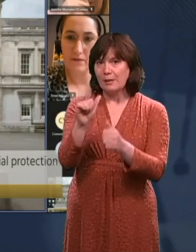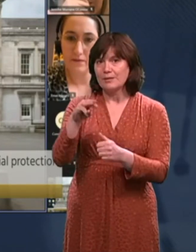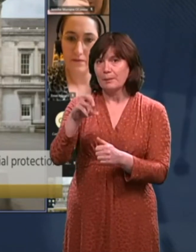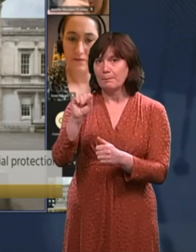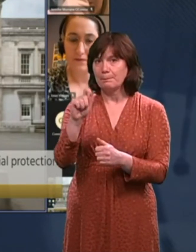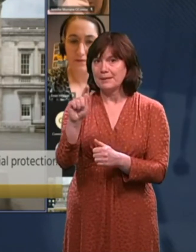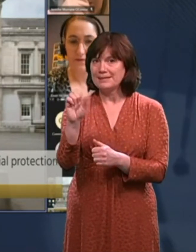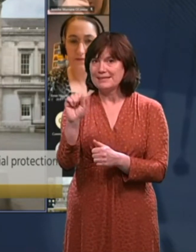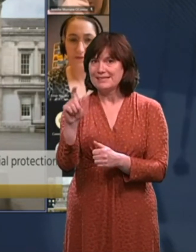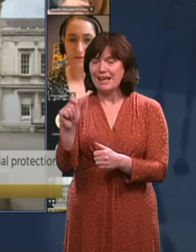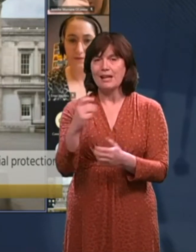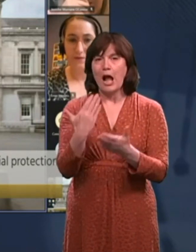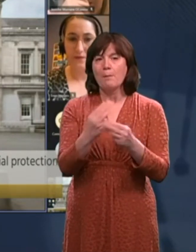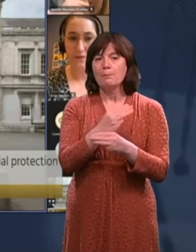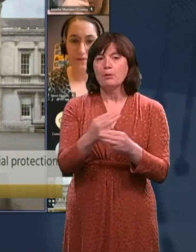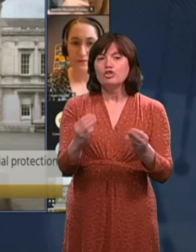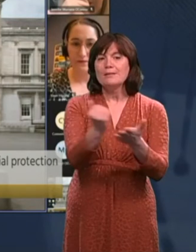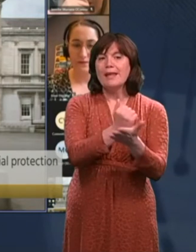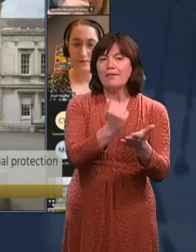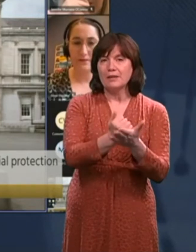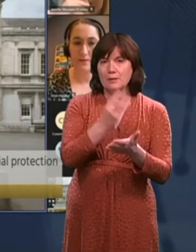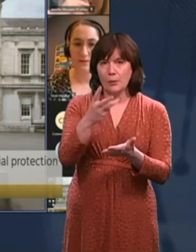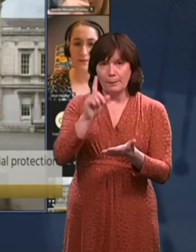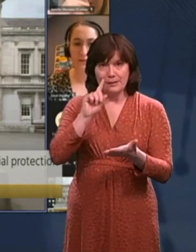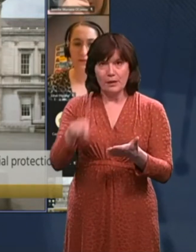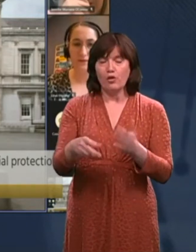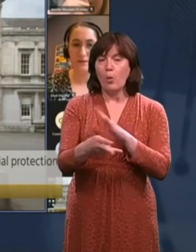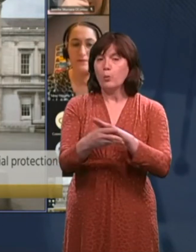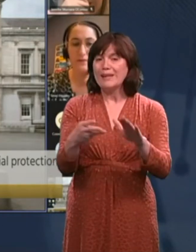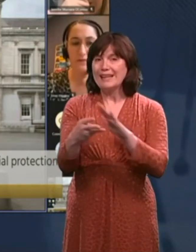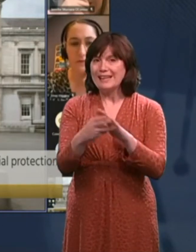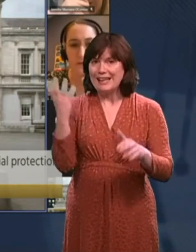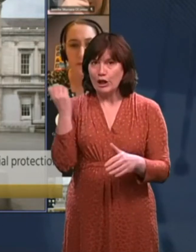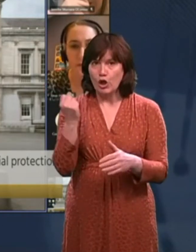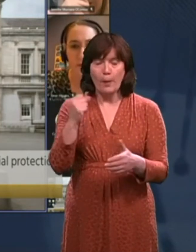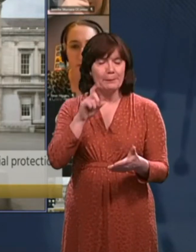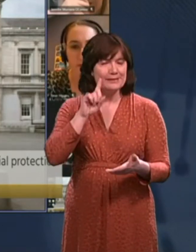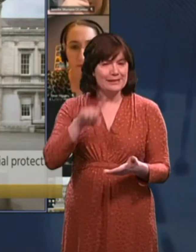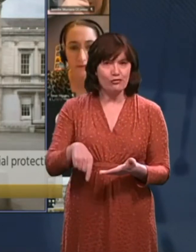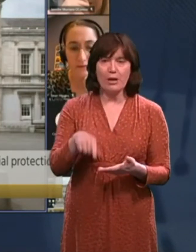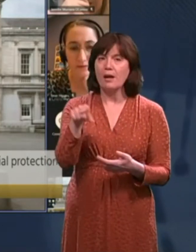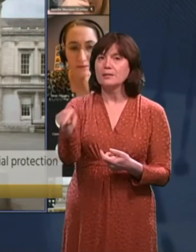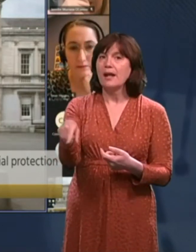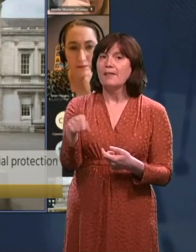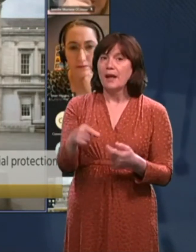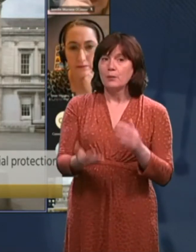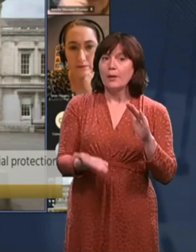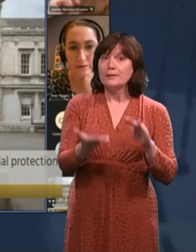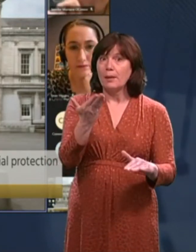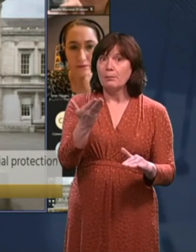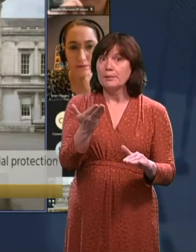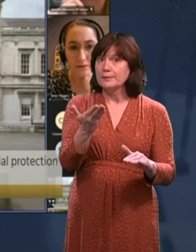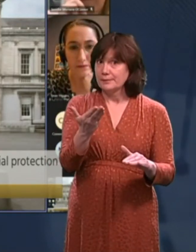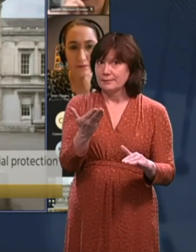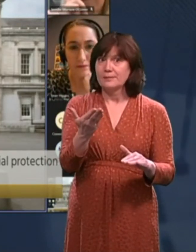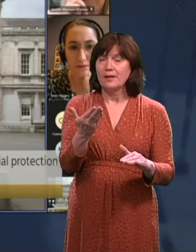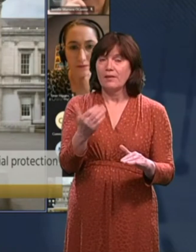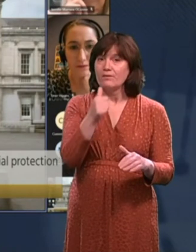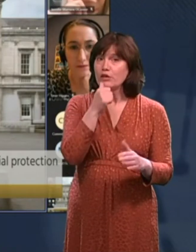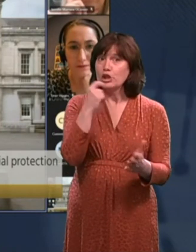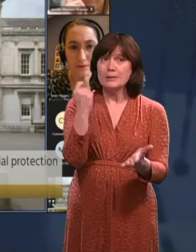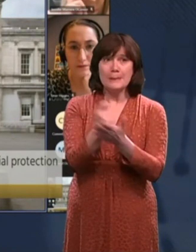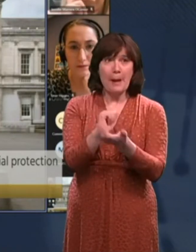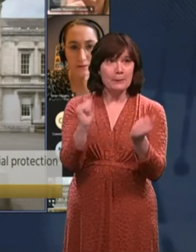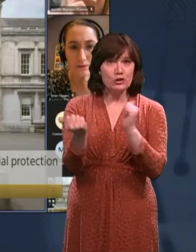of the capital disregard, the weekly income disregard. That went from 20,000 to 50,000. The first time it had been changed in